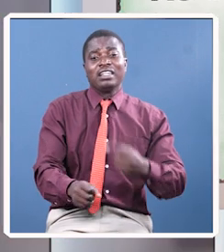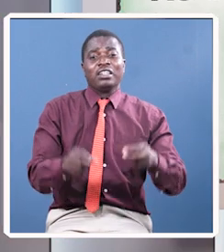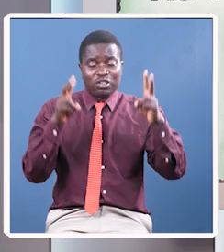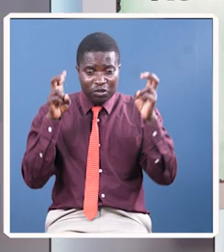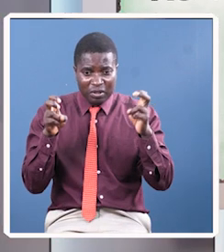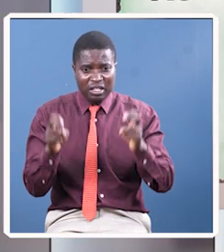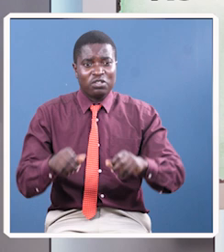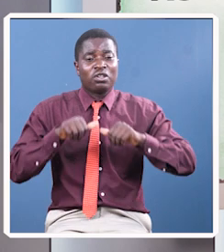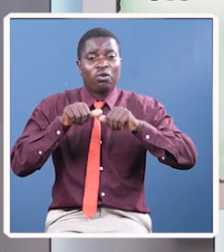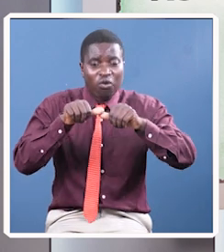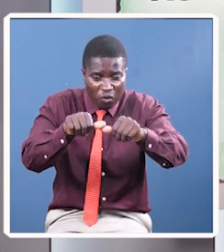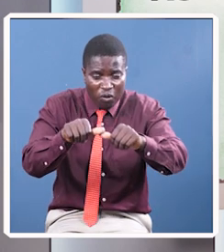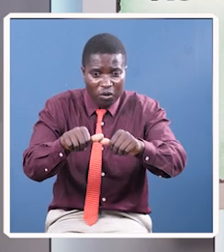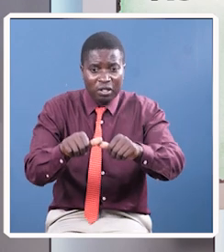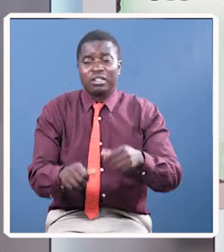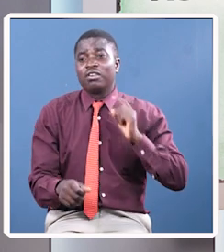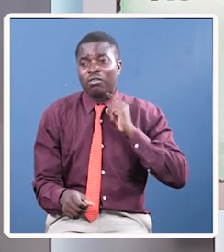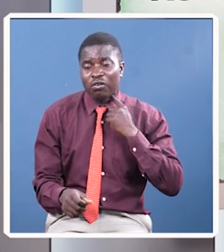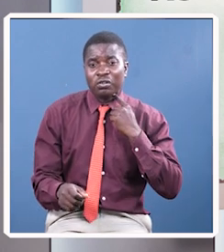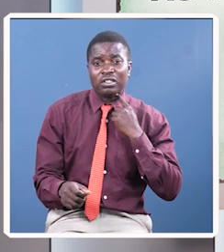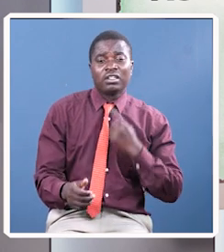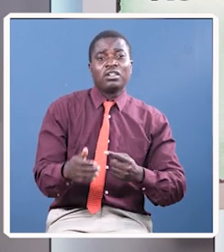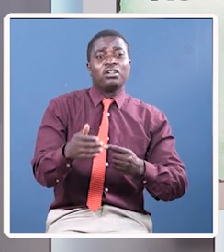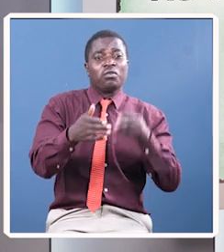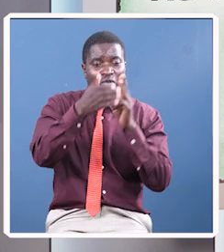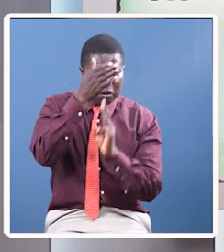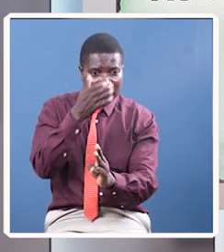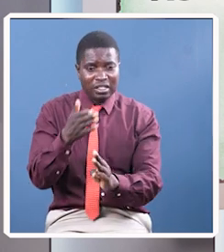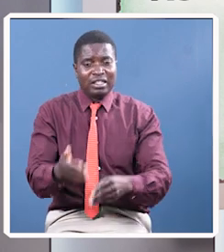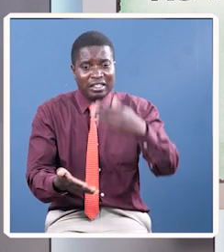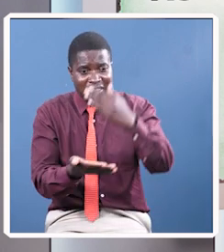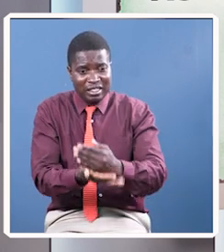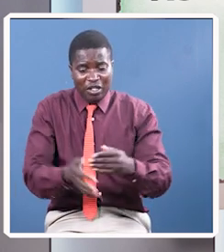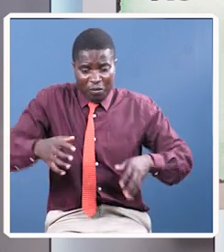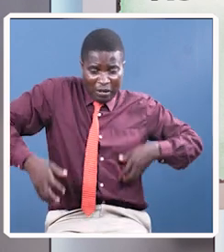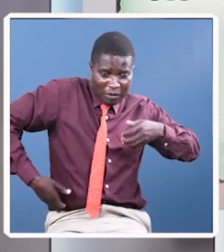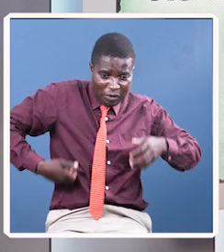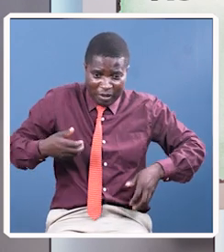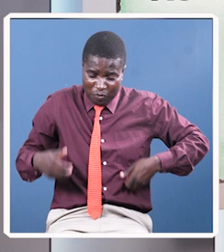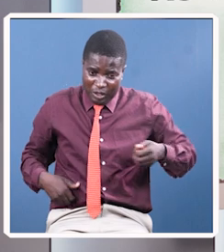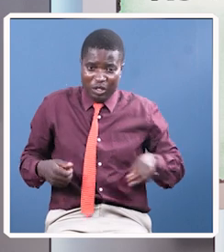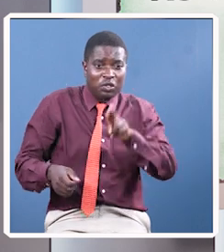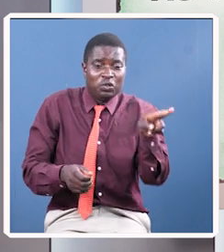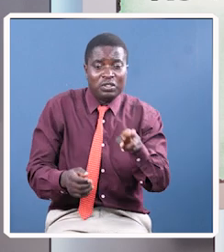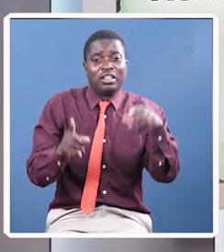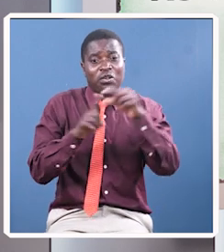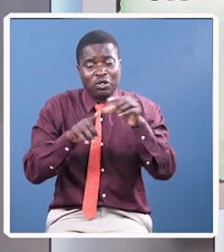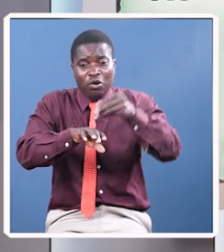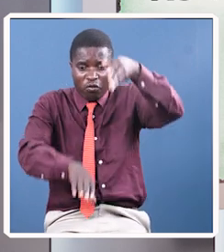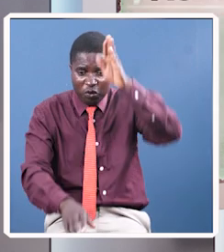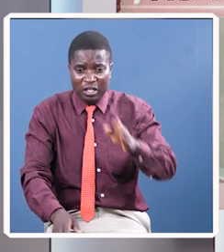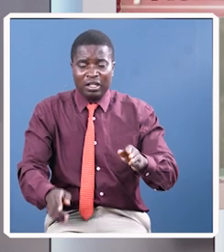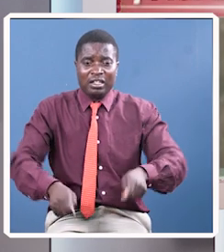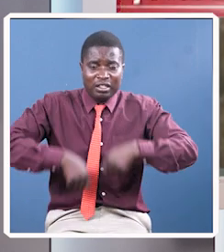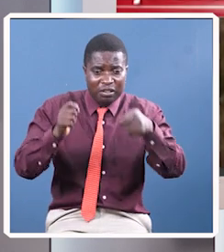kwati tiri kuenda mberi vaprofita ave nhema vachaita even tamper with the word of God, vachiunza ma false and dangerous